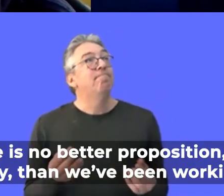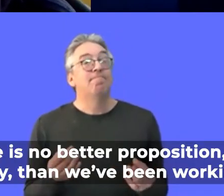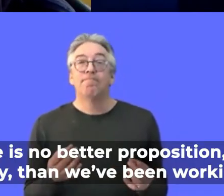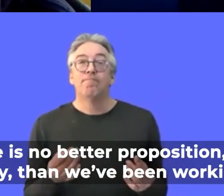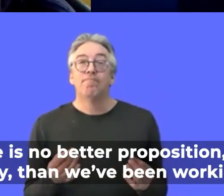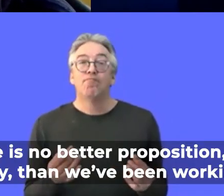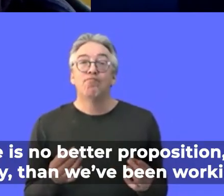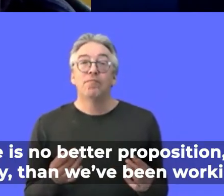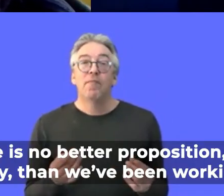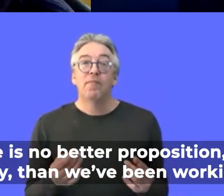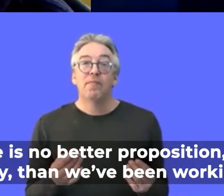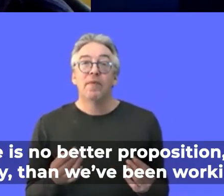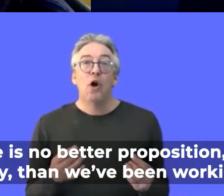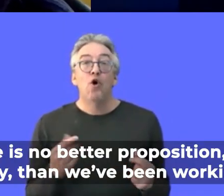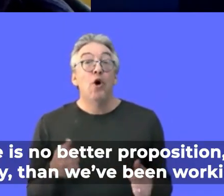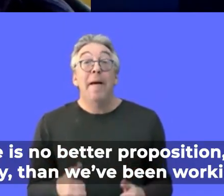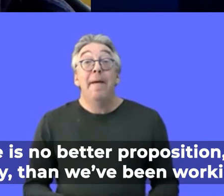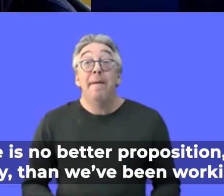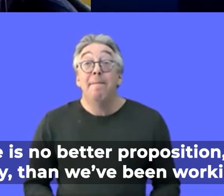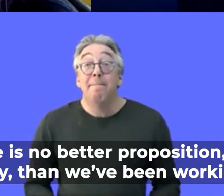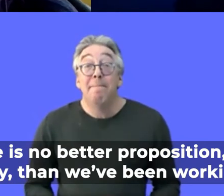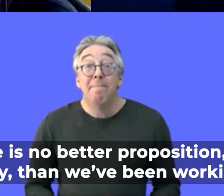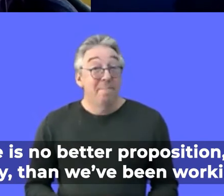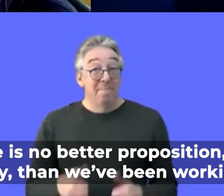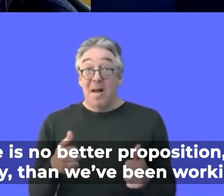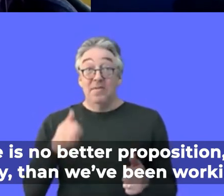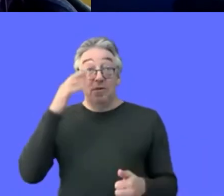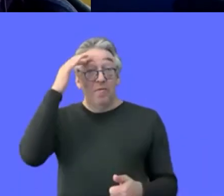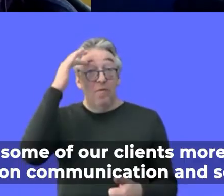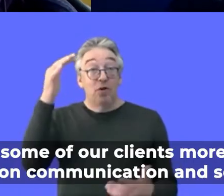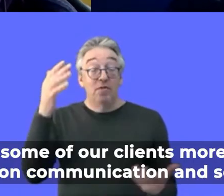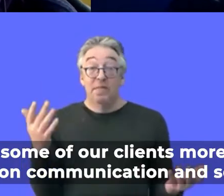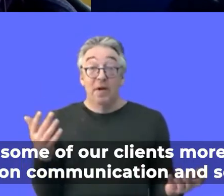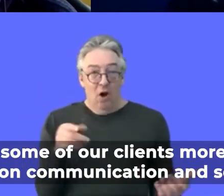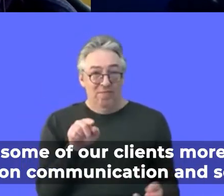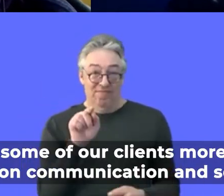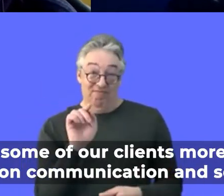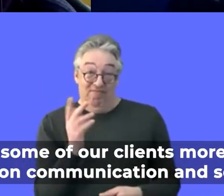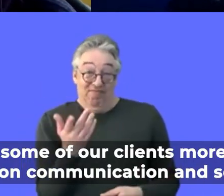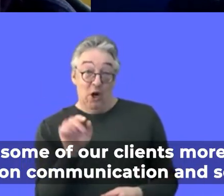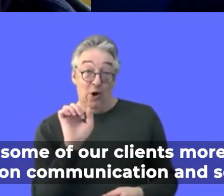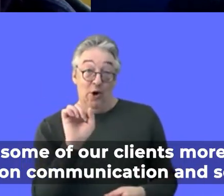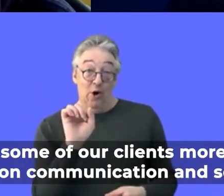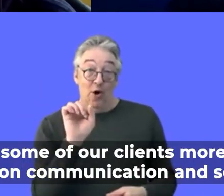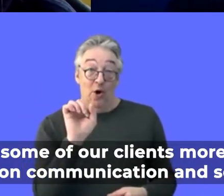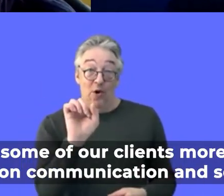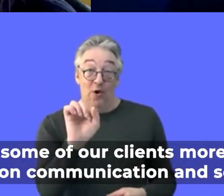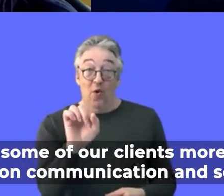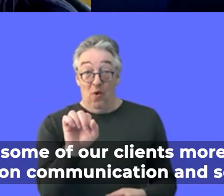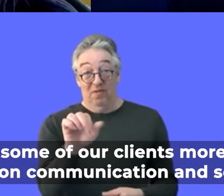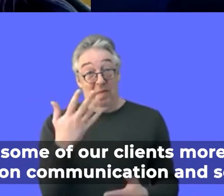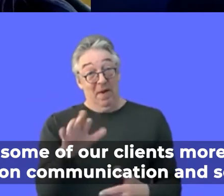there is no better proposition in a way than we've been working with some of our clients more recently